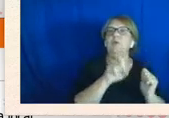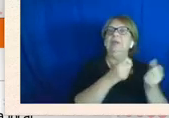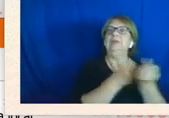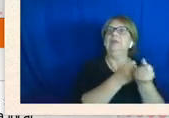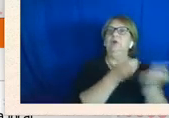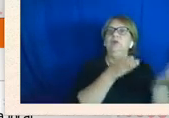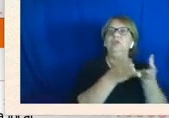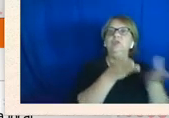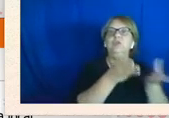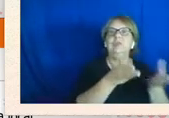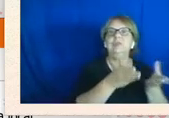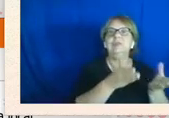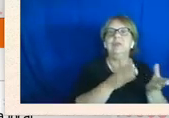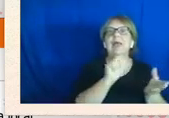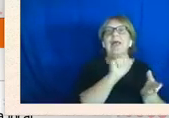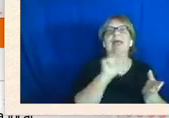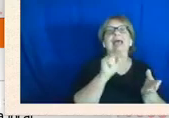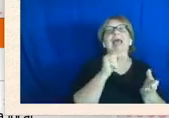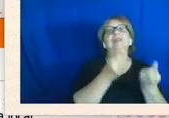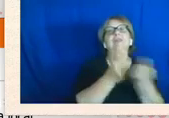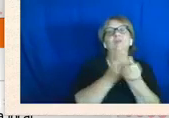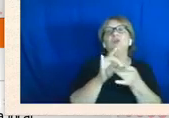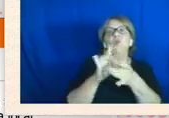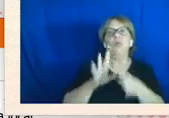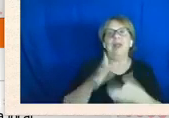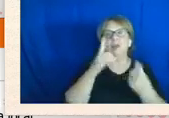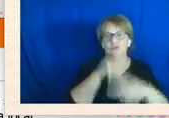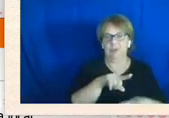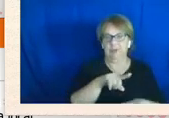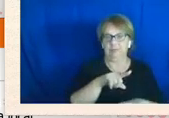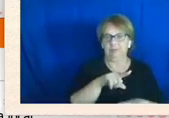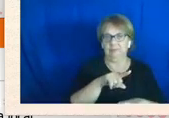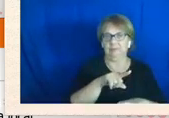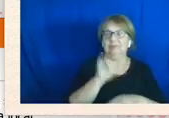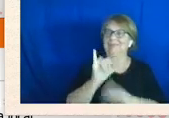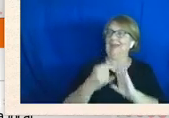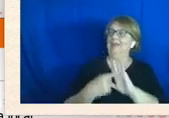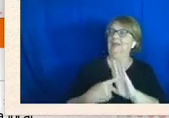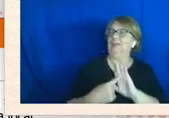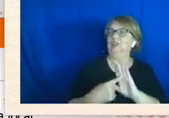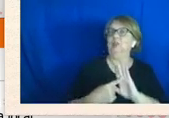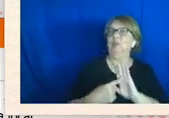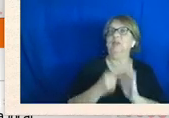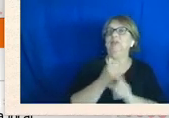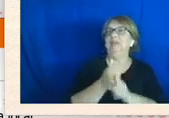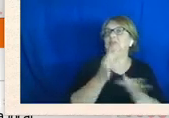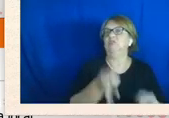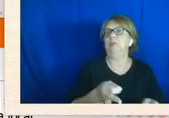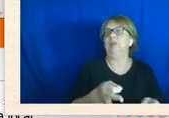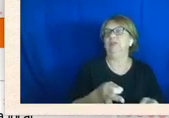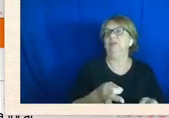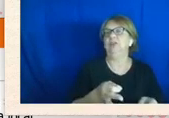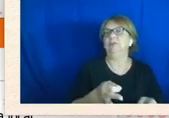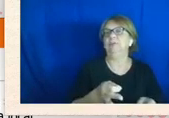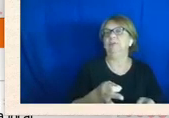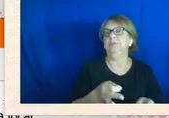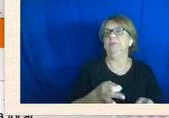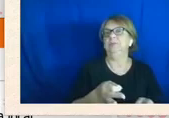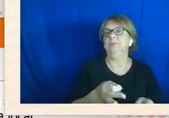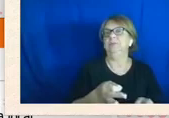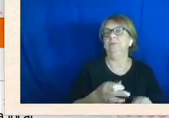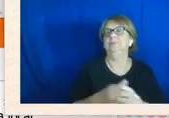support coordinator agrees. Is this an example of self-determination? No.